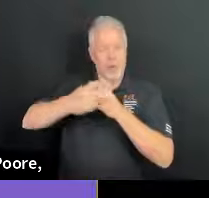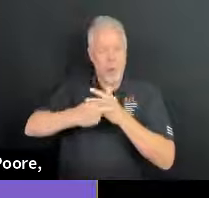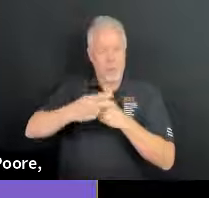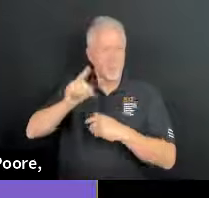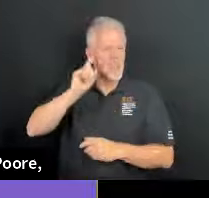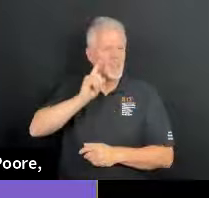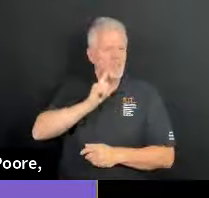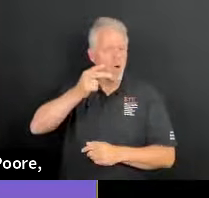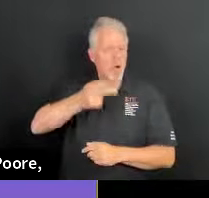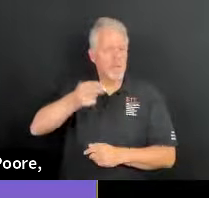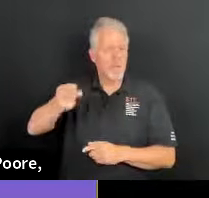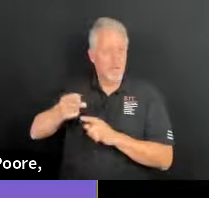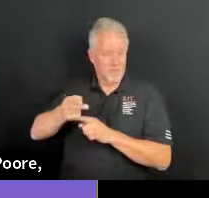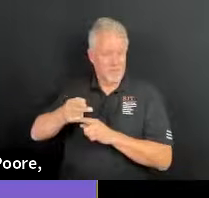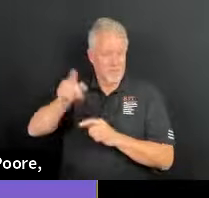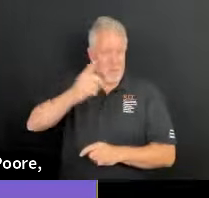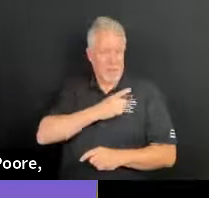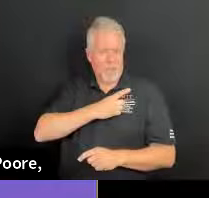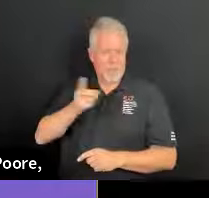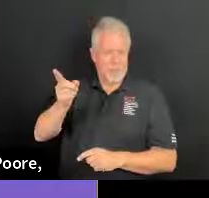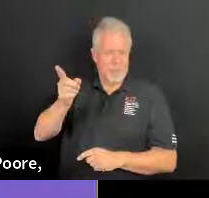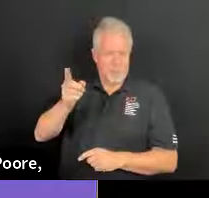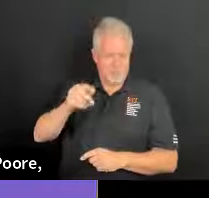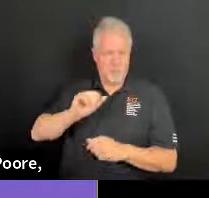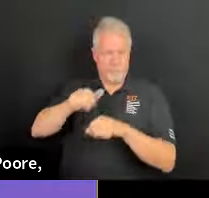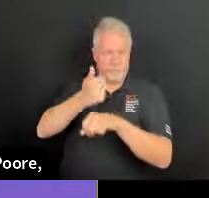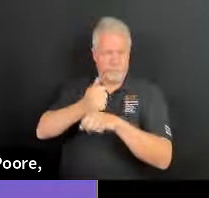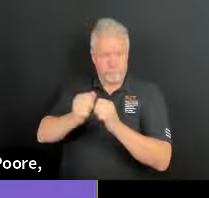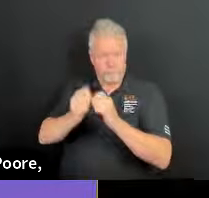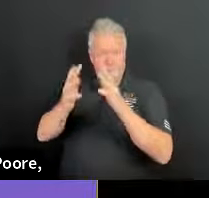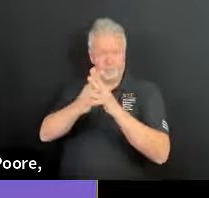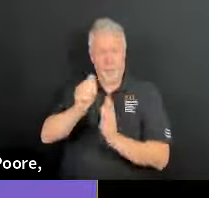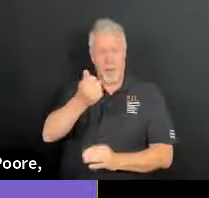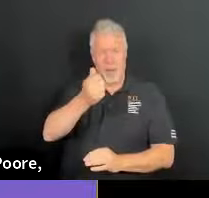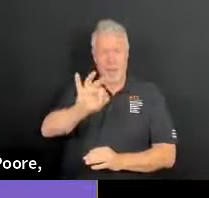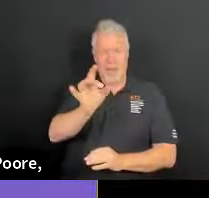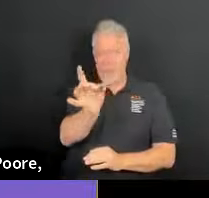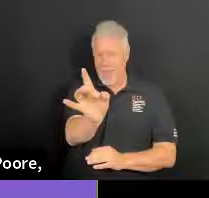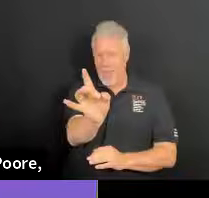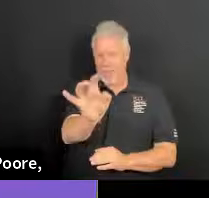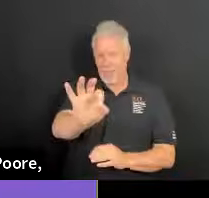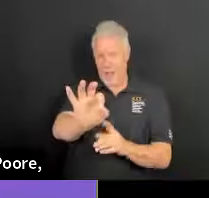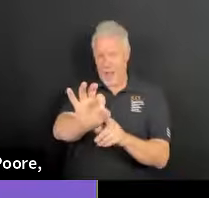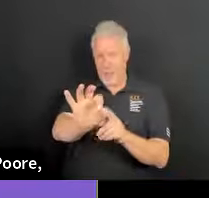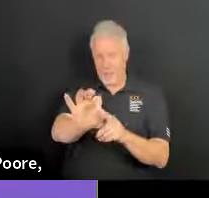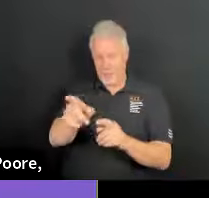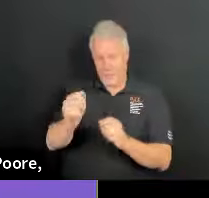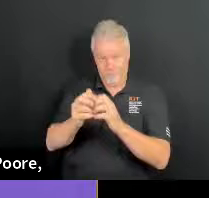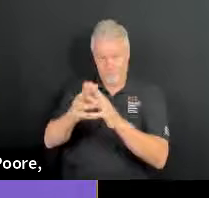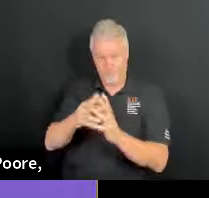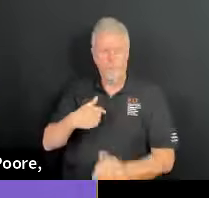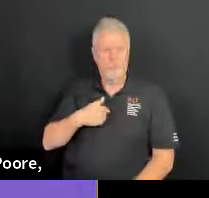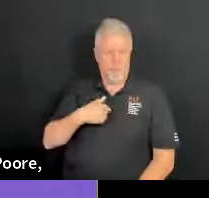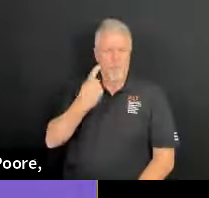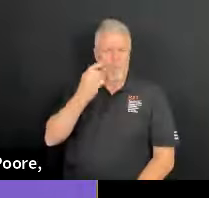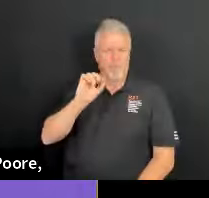at the Minnesota Chemical Dependency Program for the deaf and hard of hearing. And that was established in